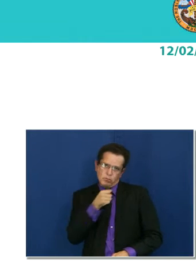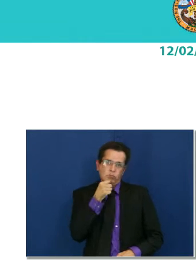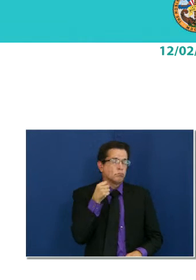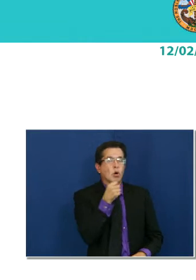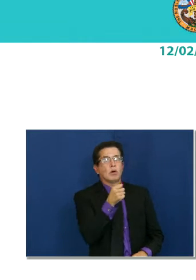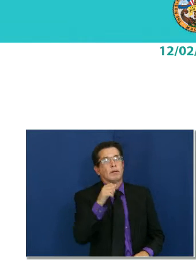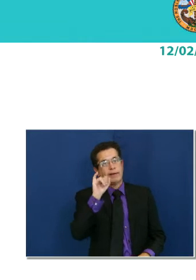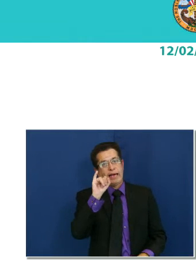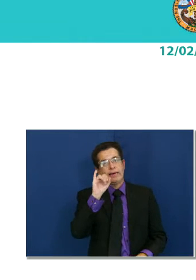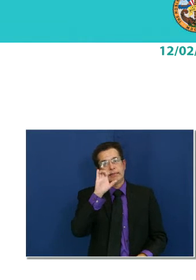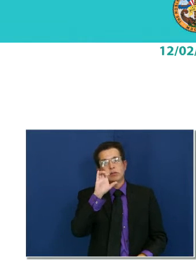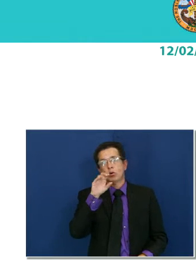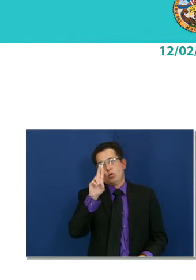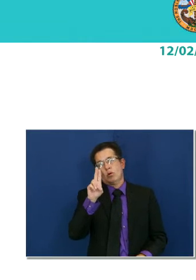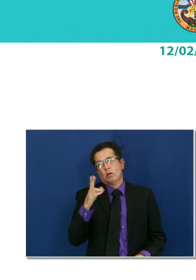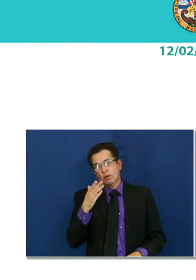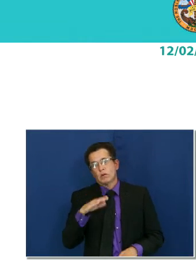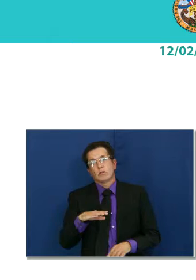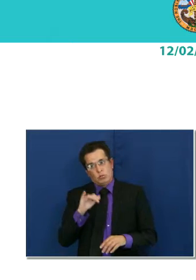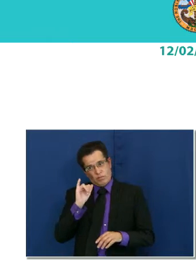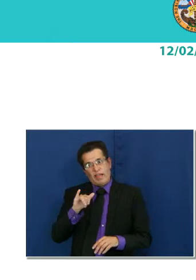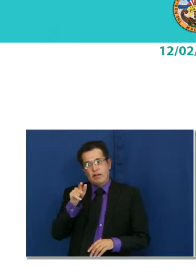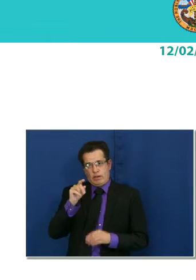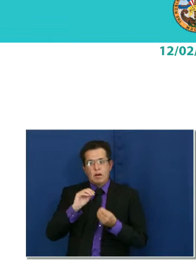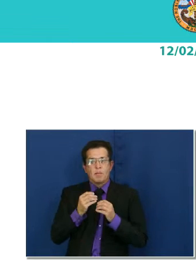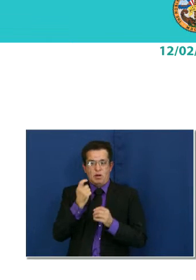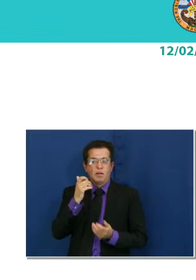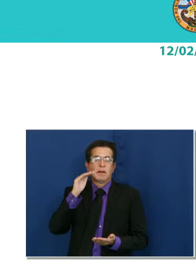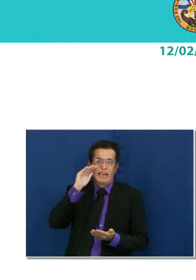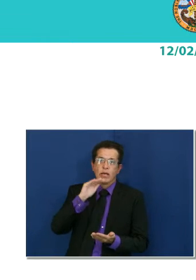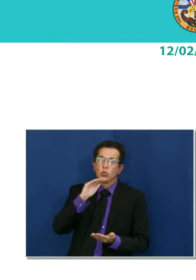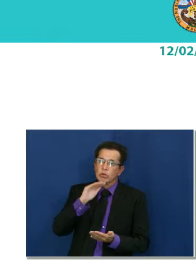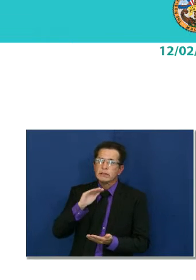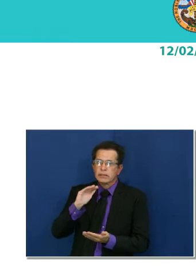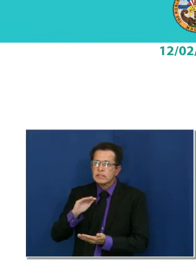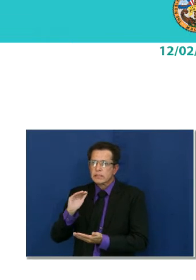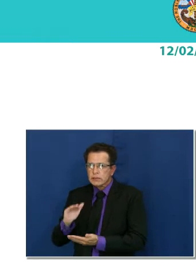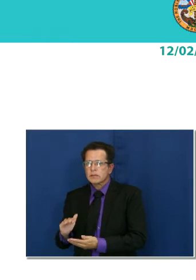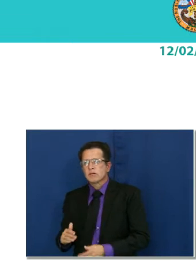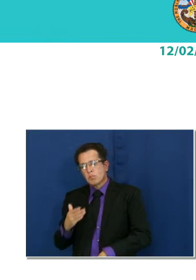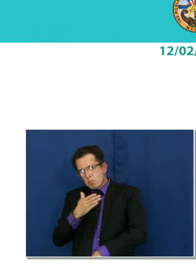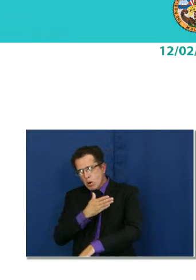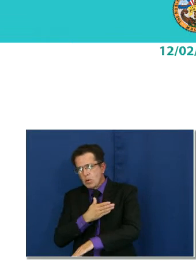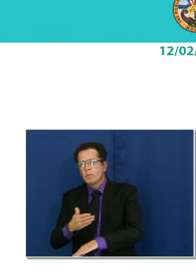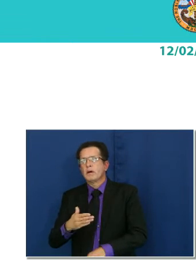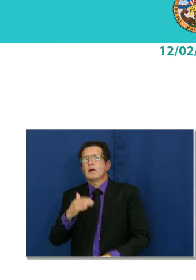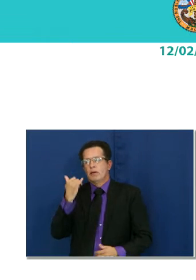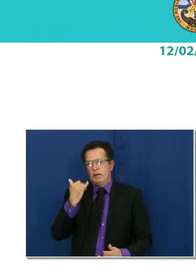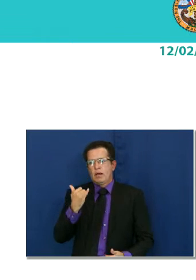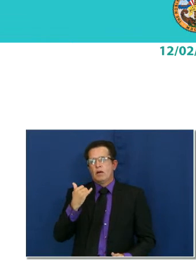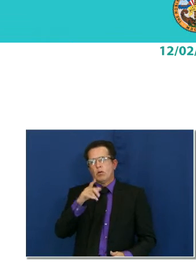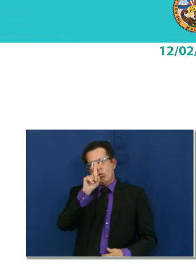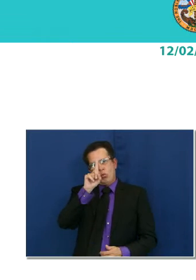percentage has, again, slightly decreased. The total number of cases include also